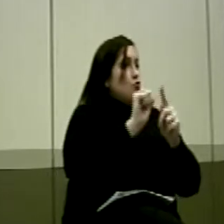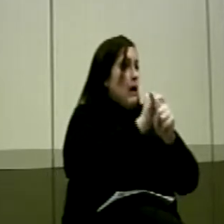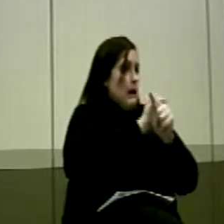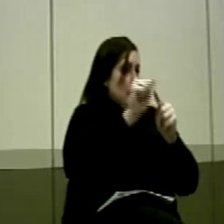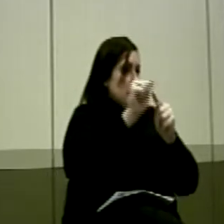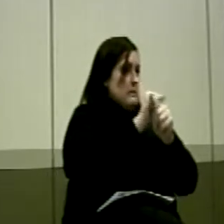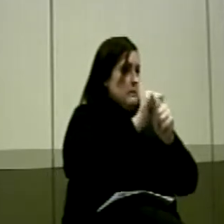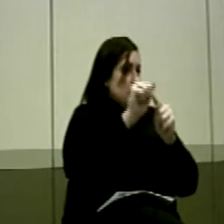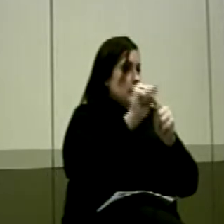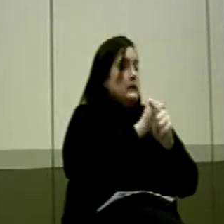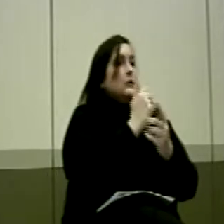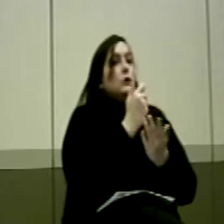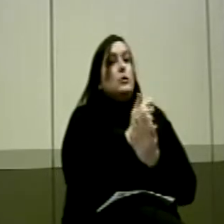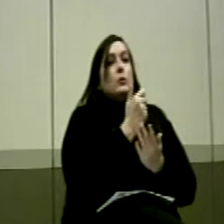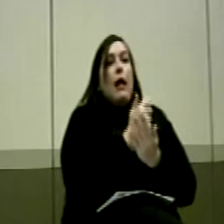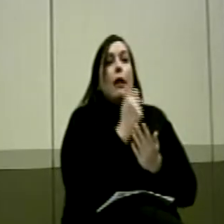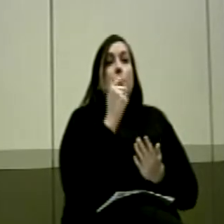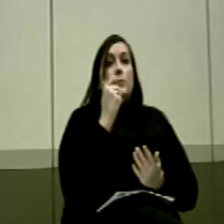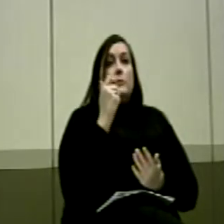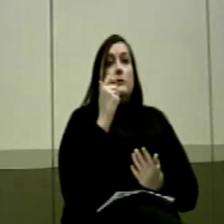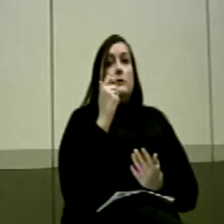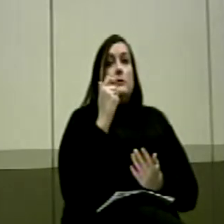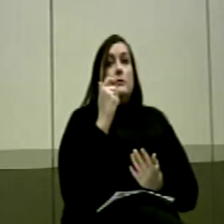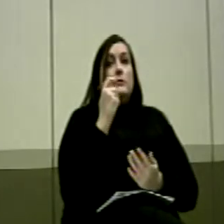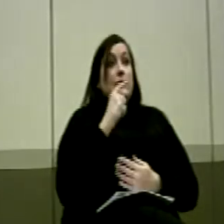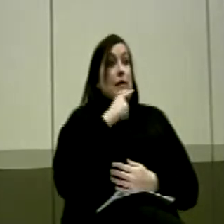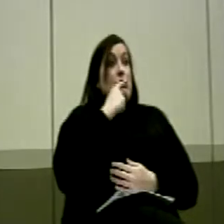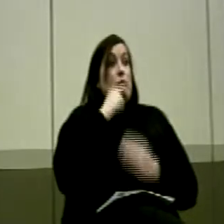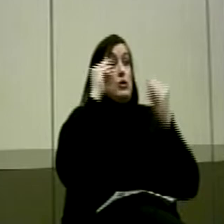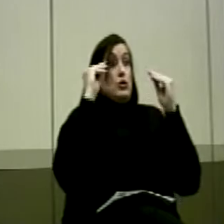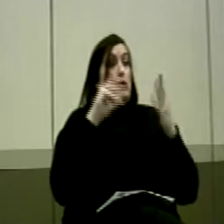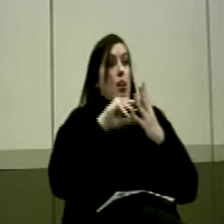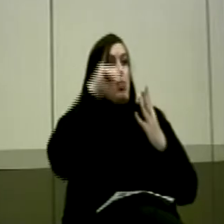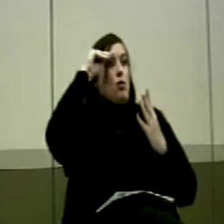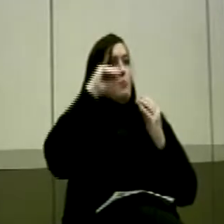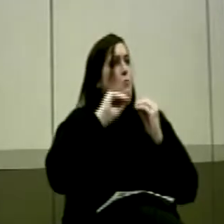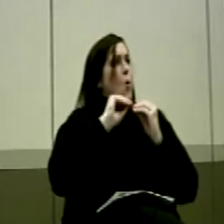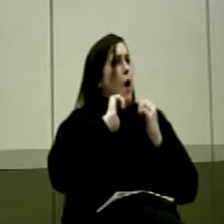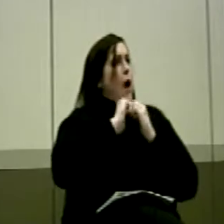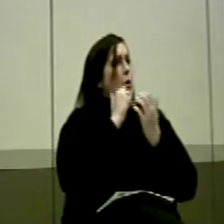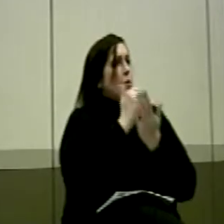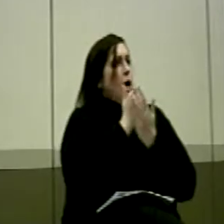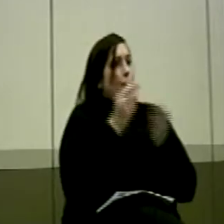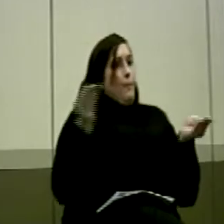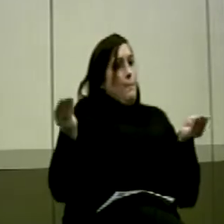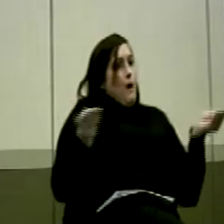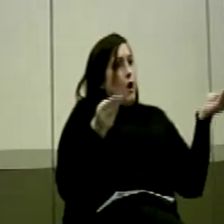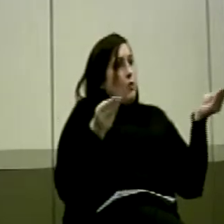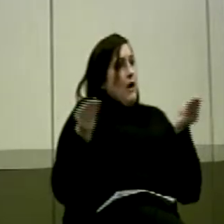teachers learn more ways, like to help moderate a classroom of visual learners. Okay?